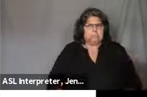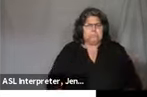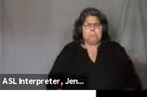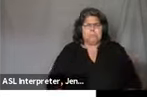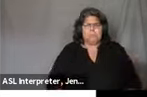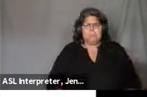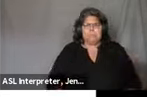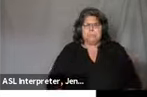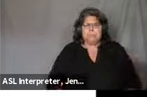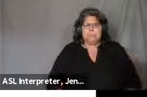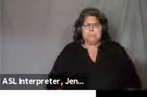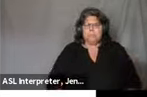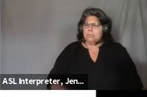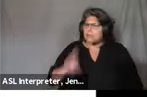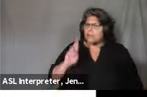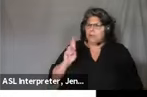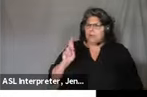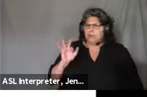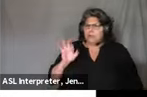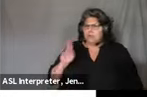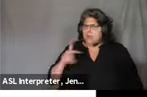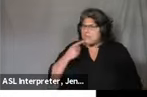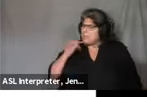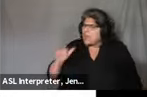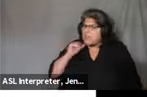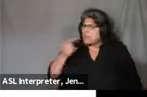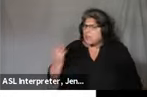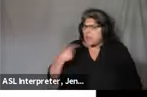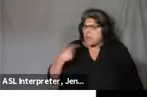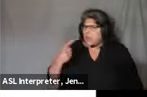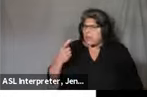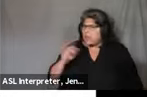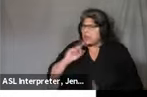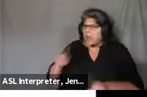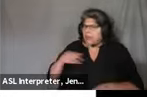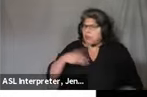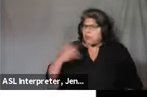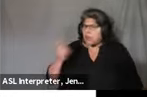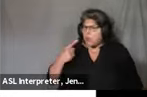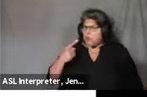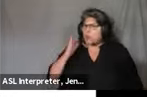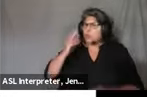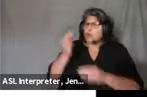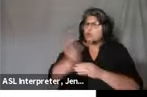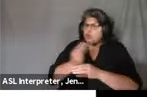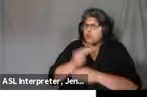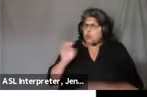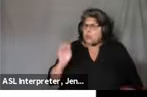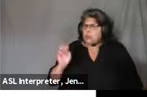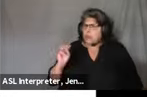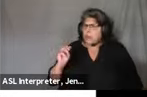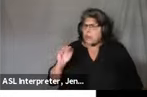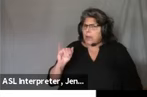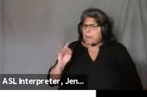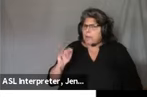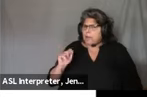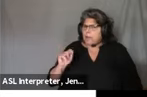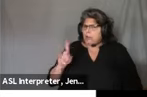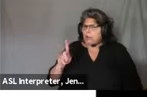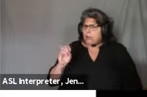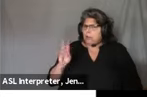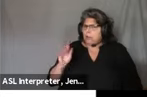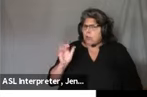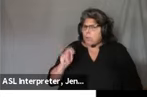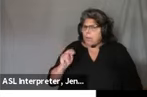That also doesn't quite directly answer my question, whether you would resort to eminent domain if necessary.